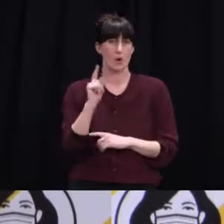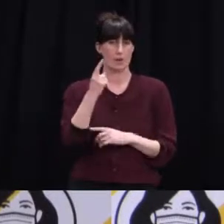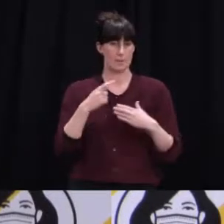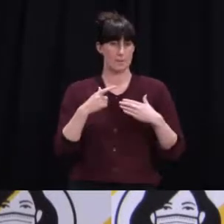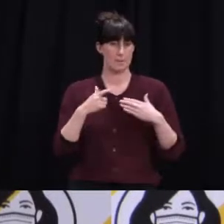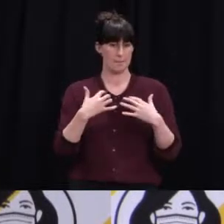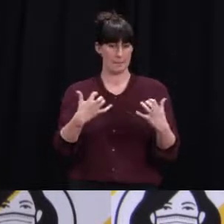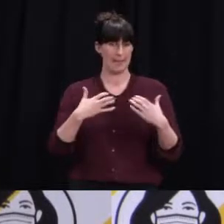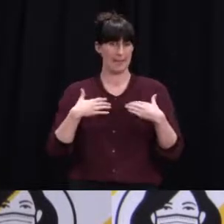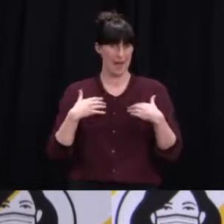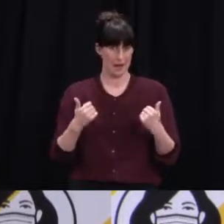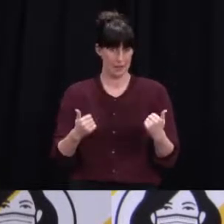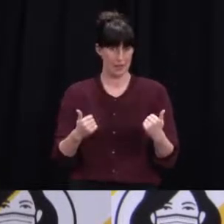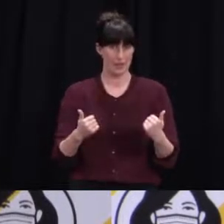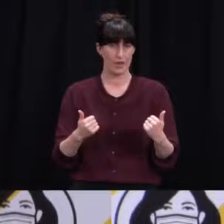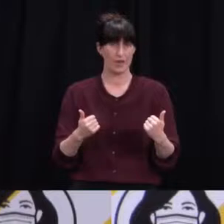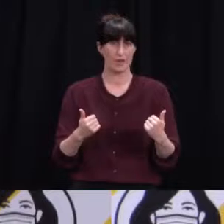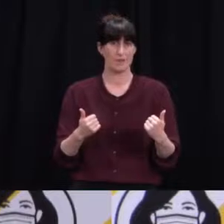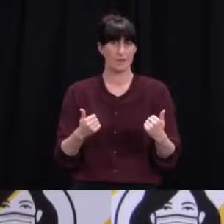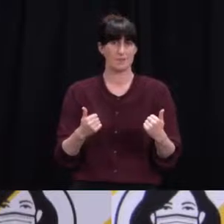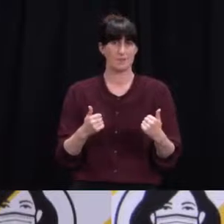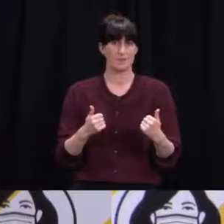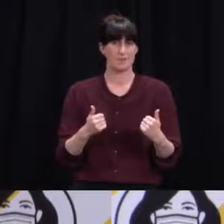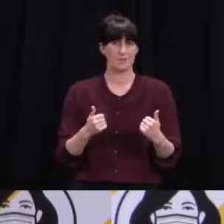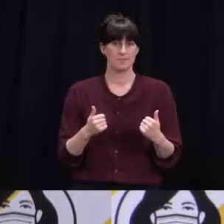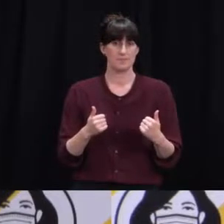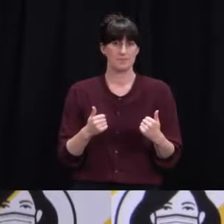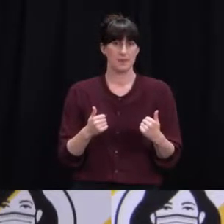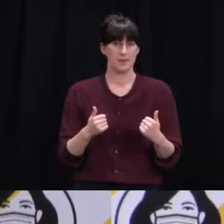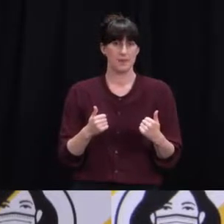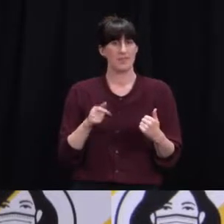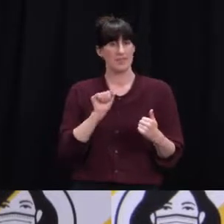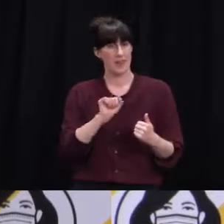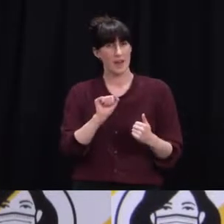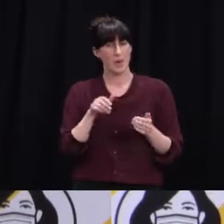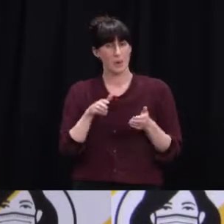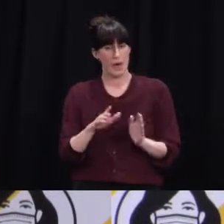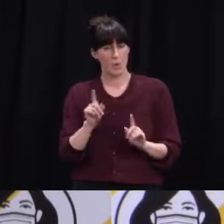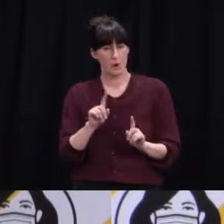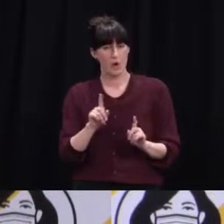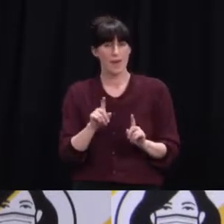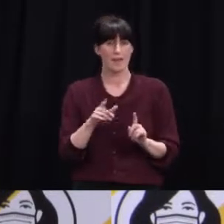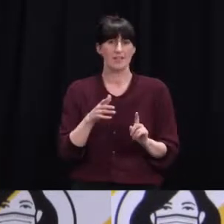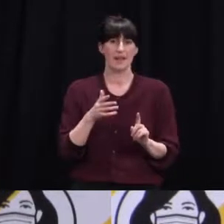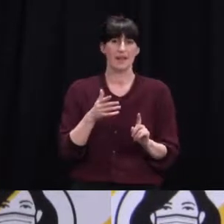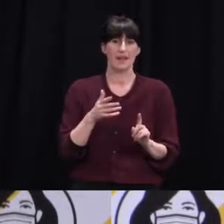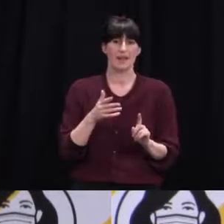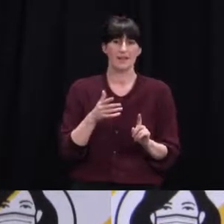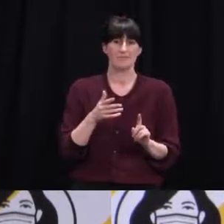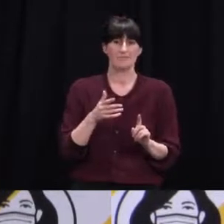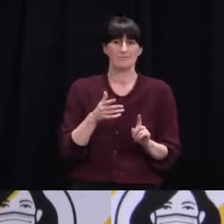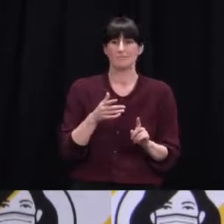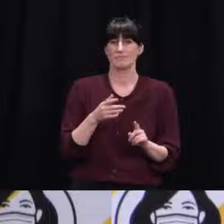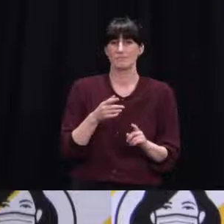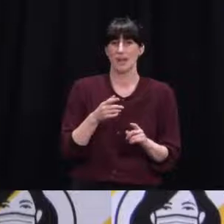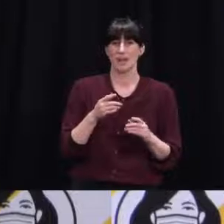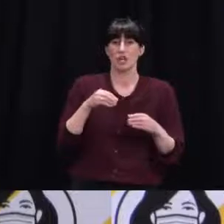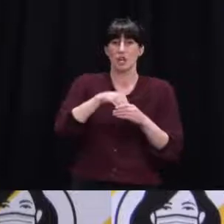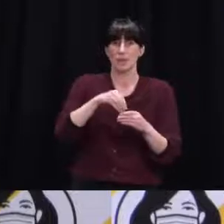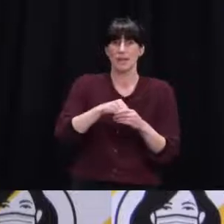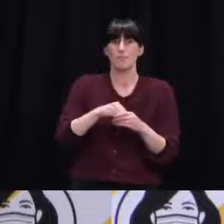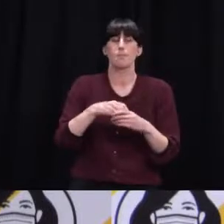thing is that right from the start, the Auckland Regional Public Health Service took a very inclusive approach to describing people who, up